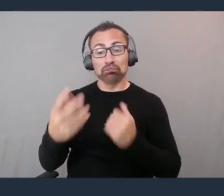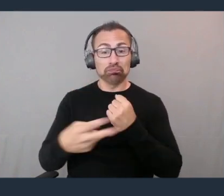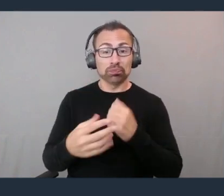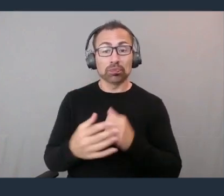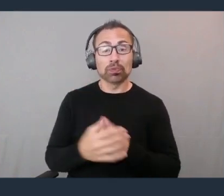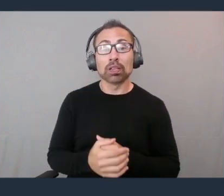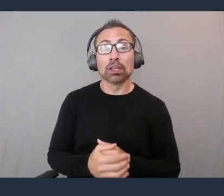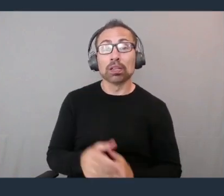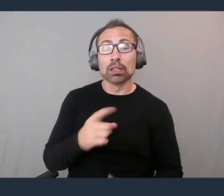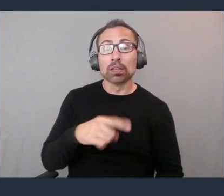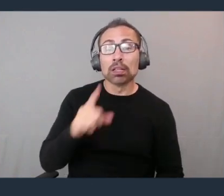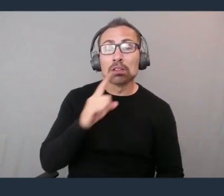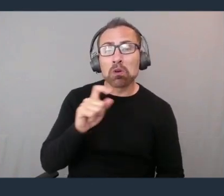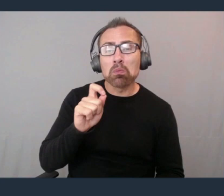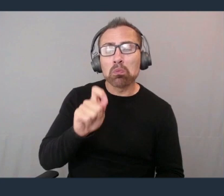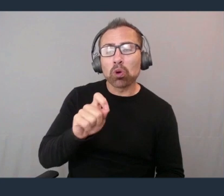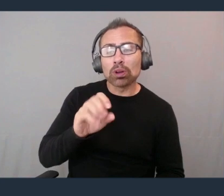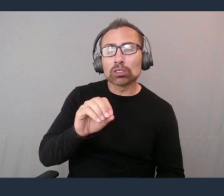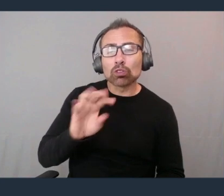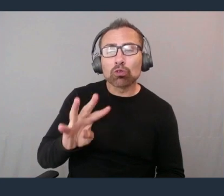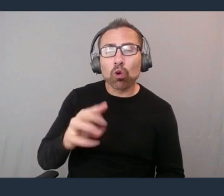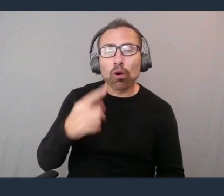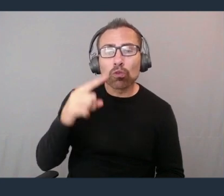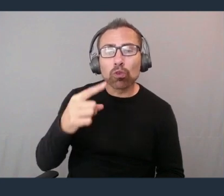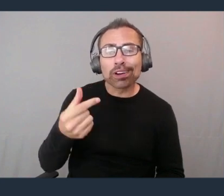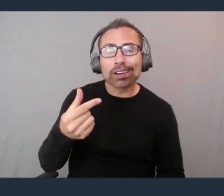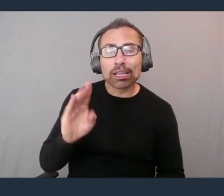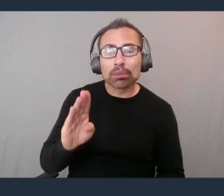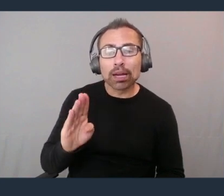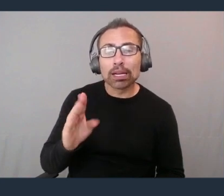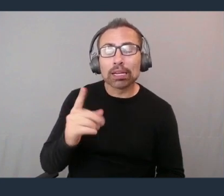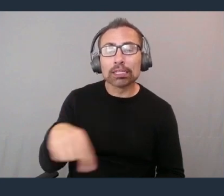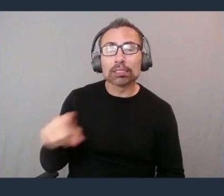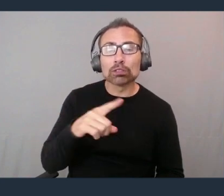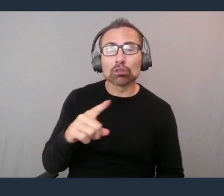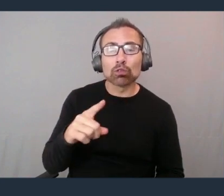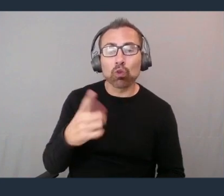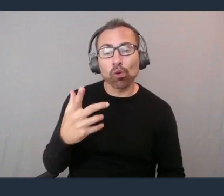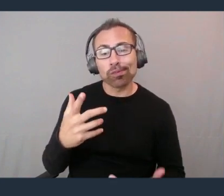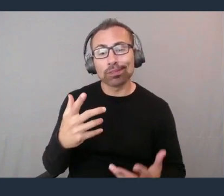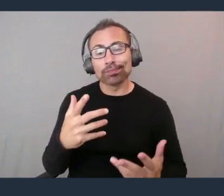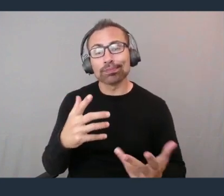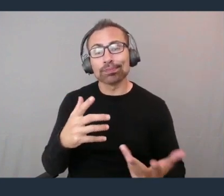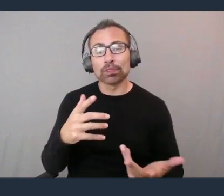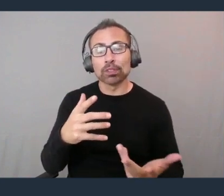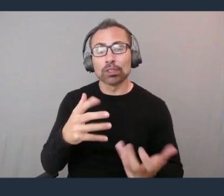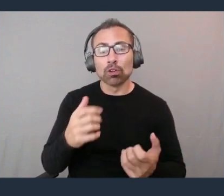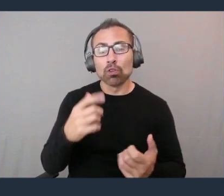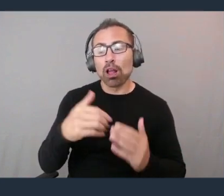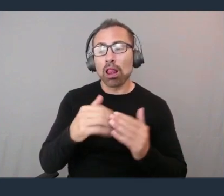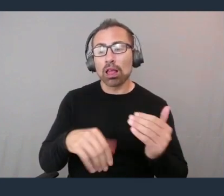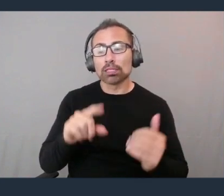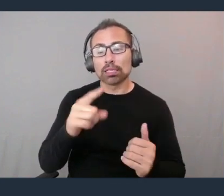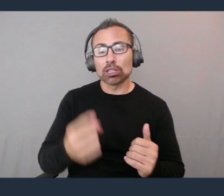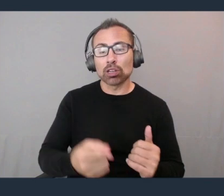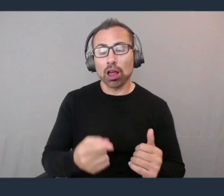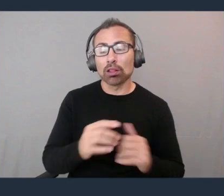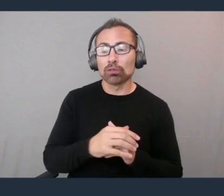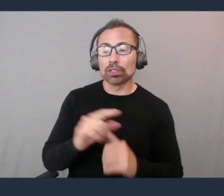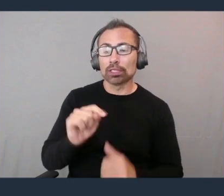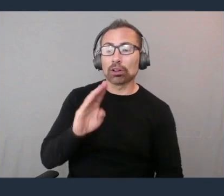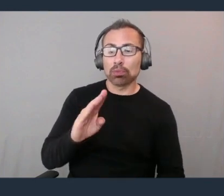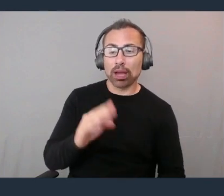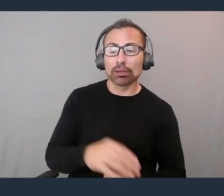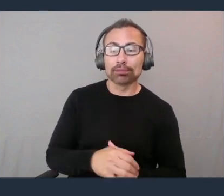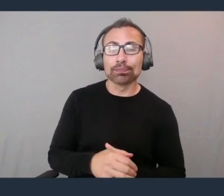gig with Glacier Instant Retrieval to just under $1 per terabyte per month with Glacier Deep Archive. You also have